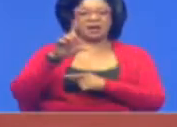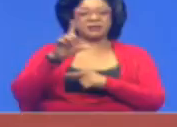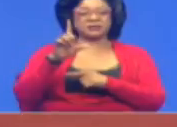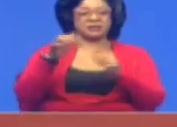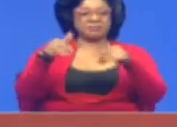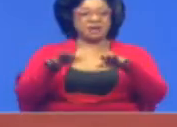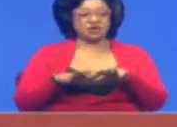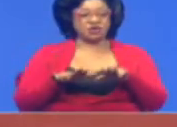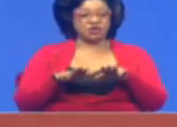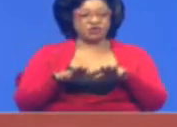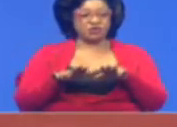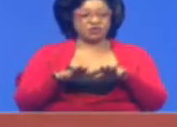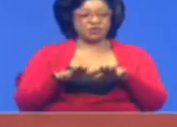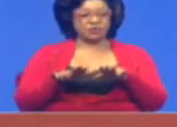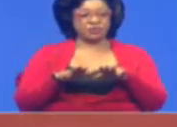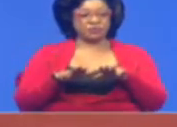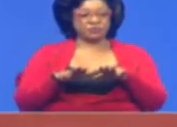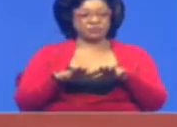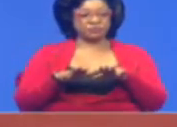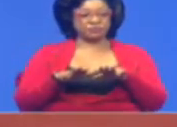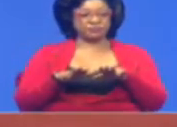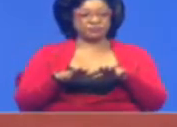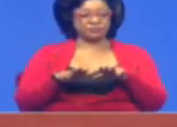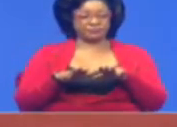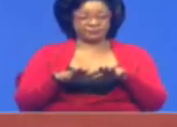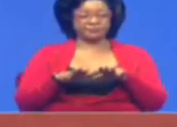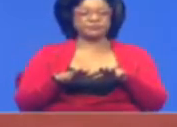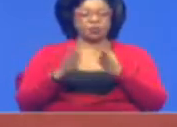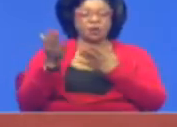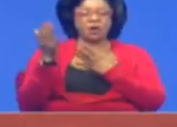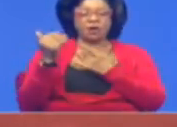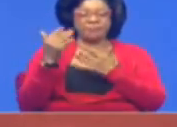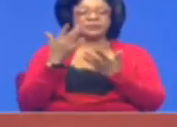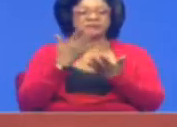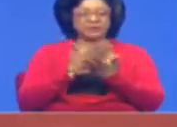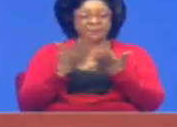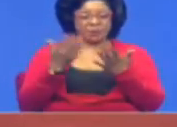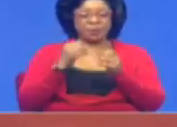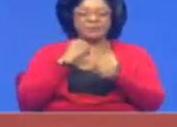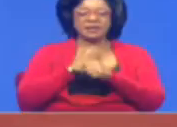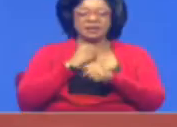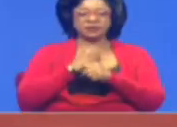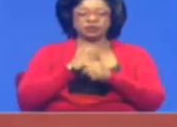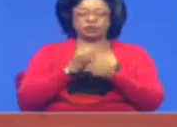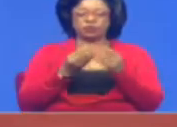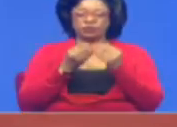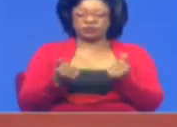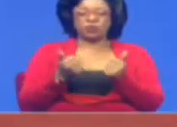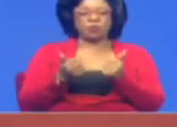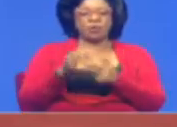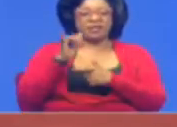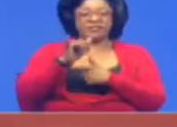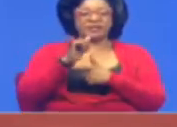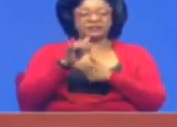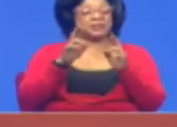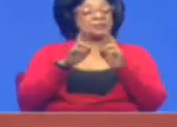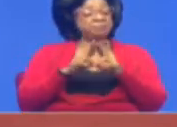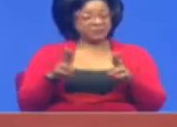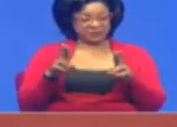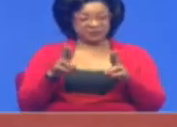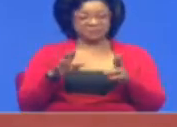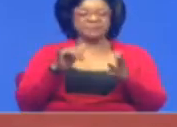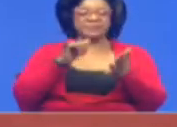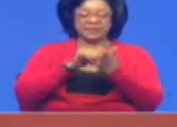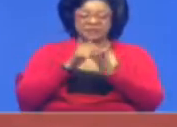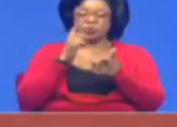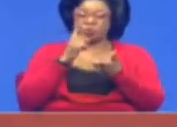Cemetery. Grave mistakes. Well, we certainly hope that something will be done to restore that peace. That is what the